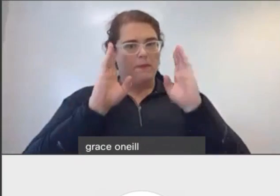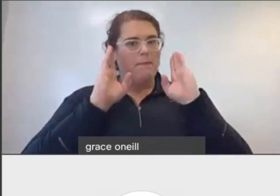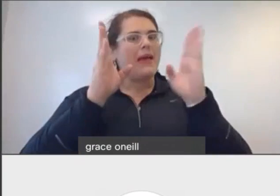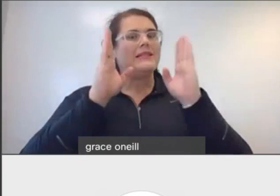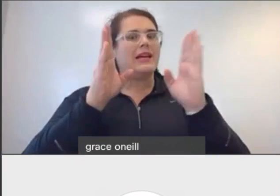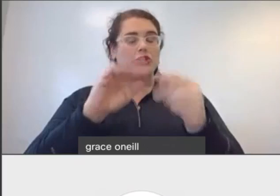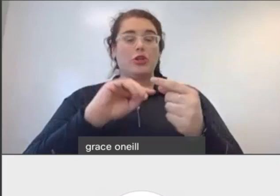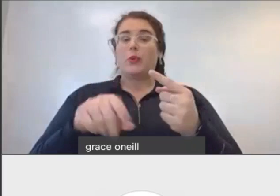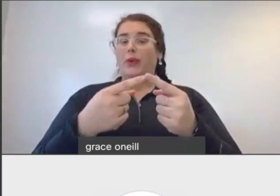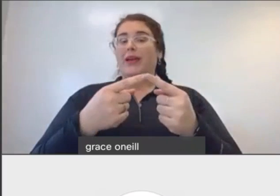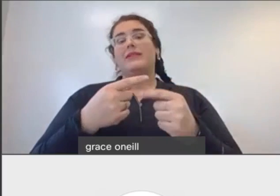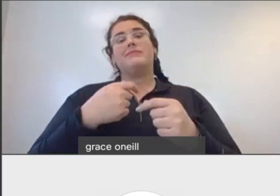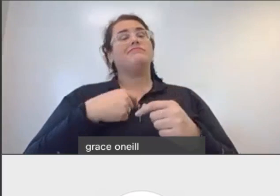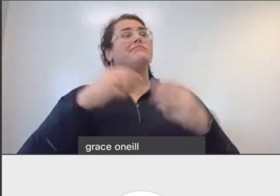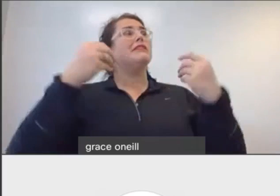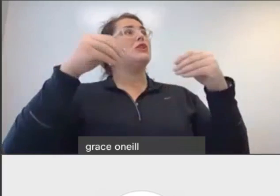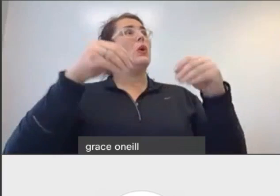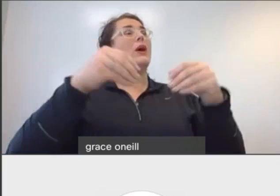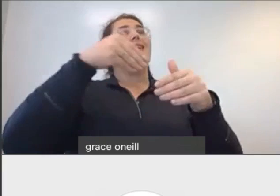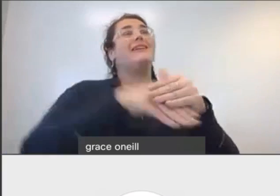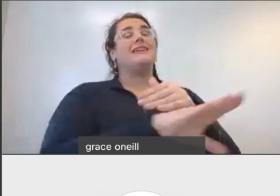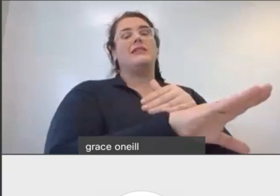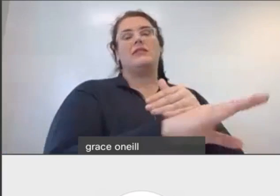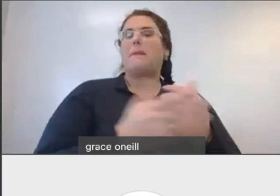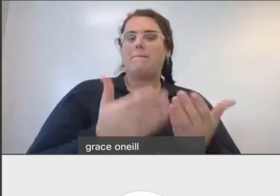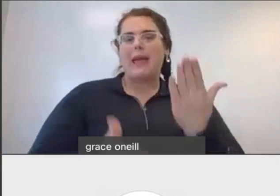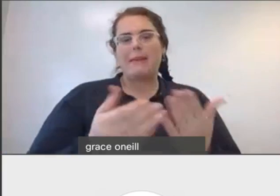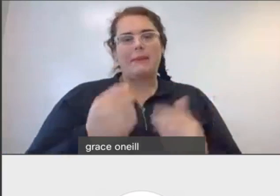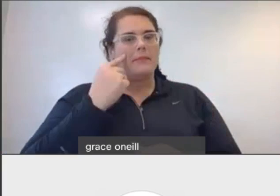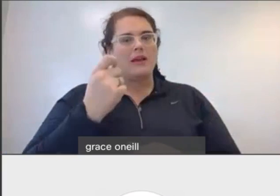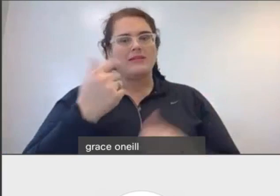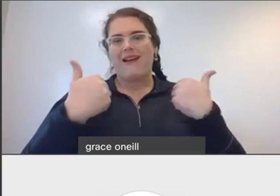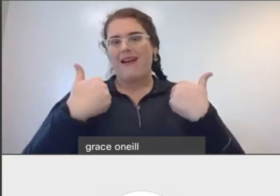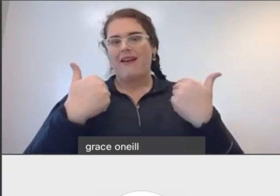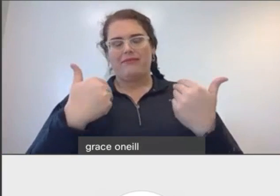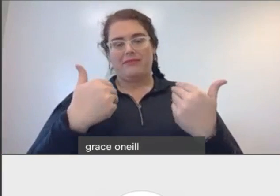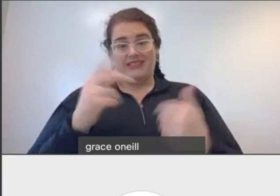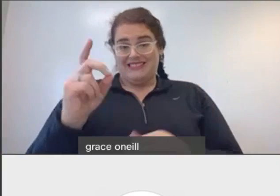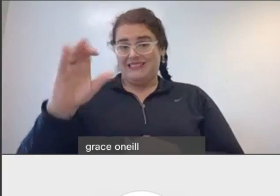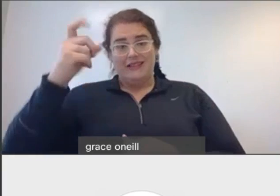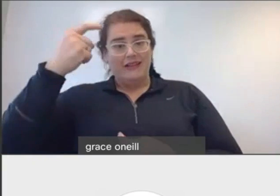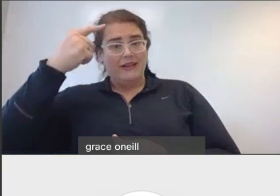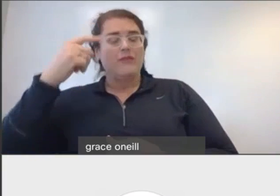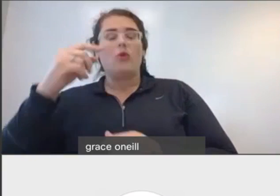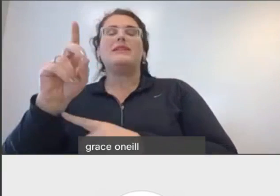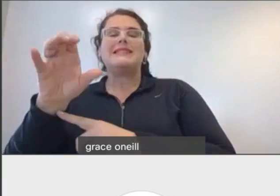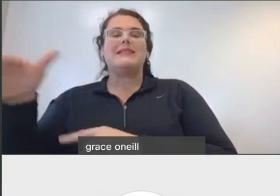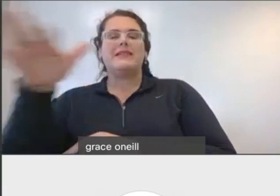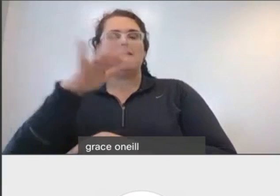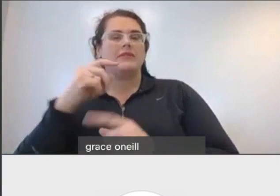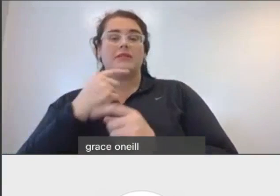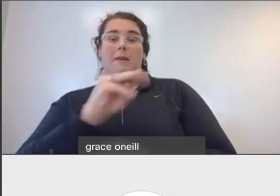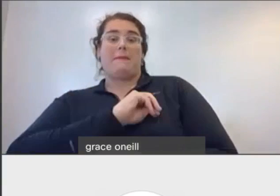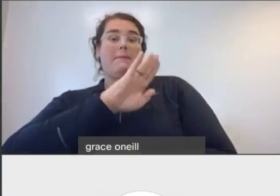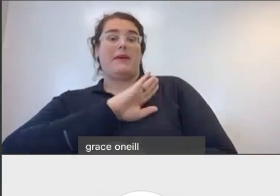when you are coming into a store, because the fact that the district has said they don't have to